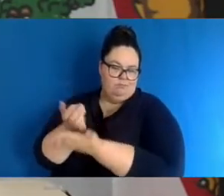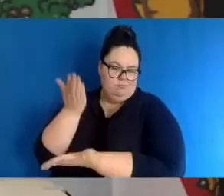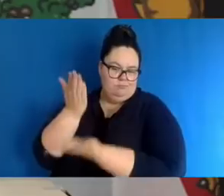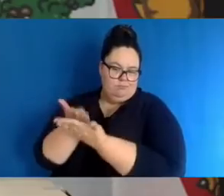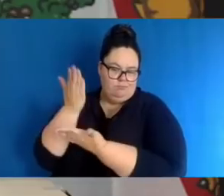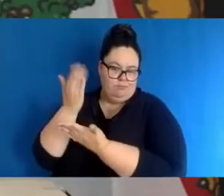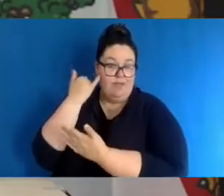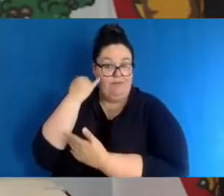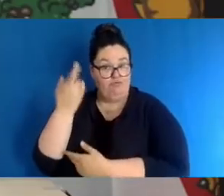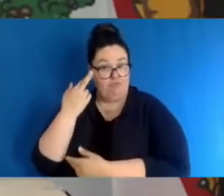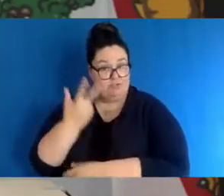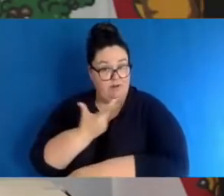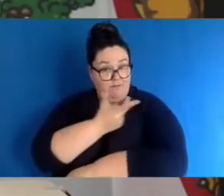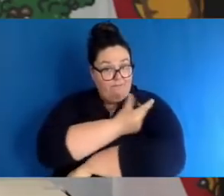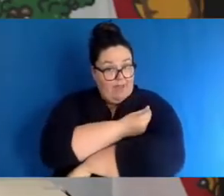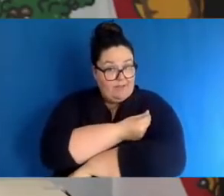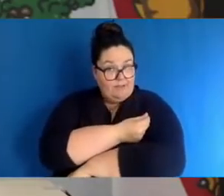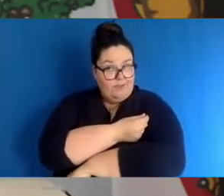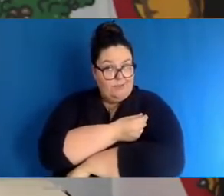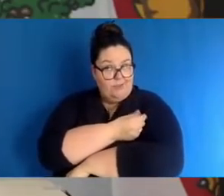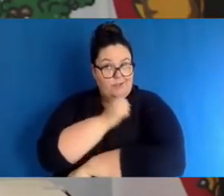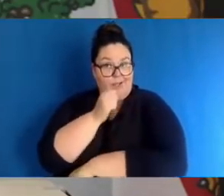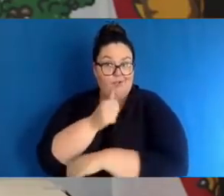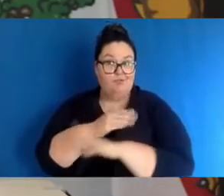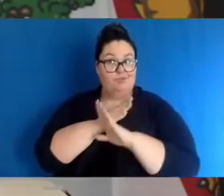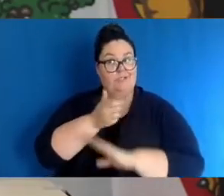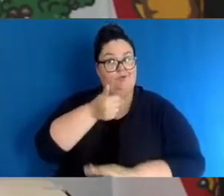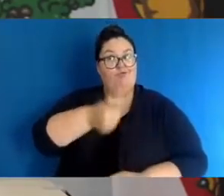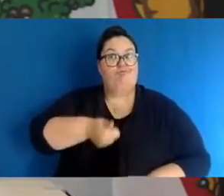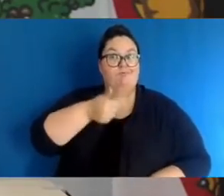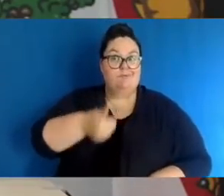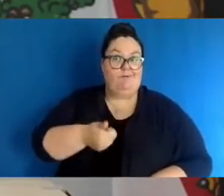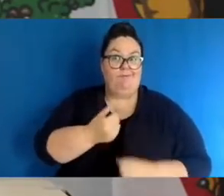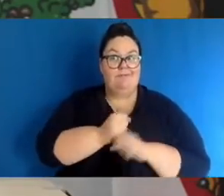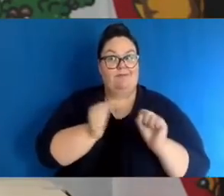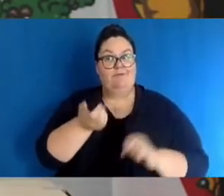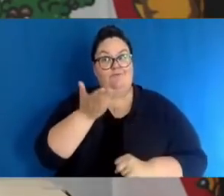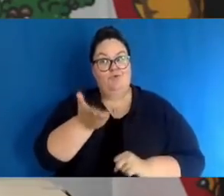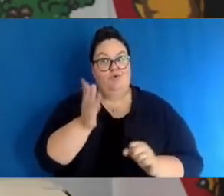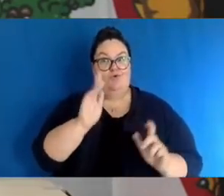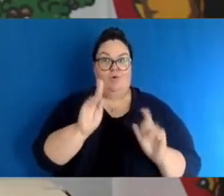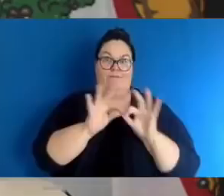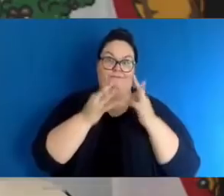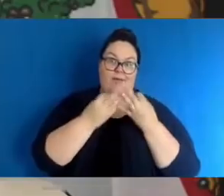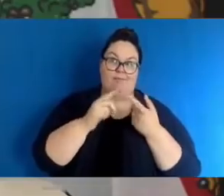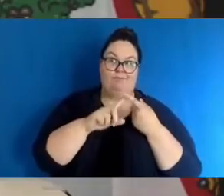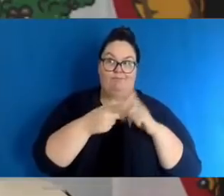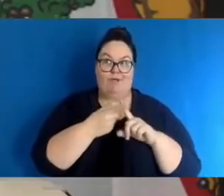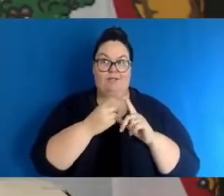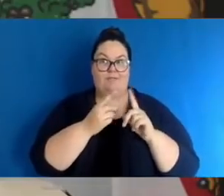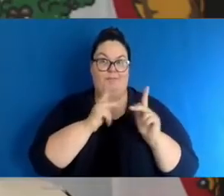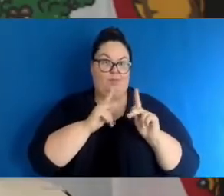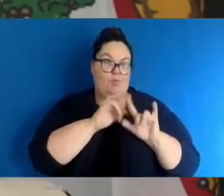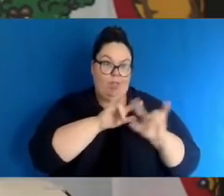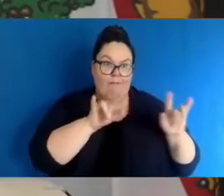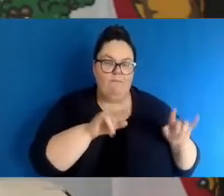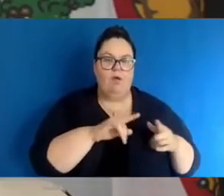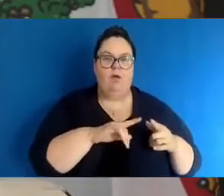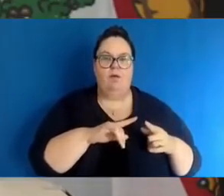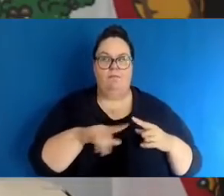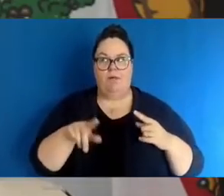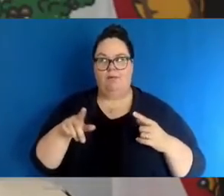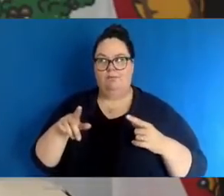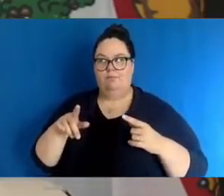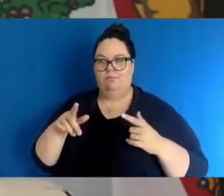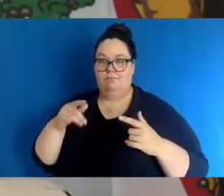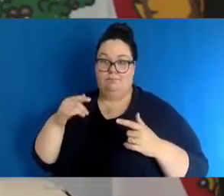get a vaccine other than the general overall health and safety of you and the people you love and the people in your community, if that isn't